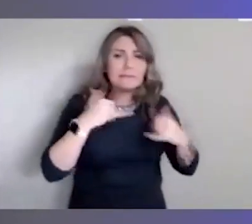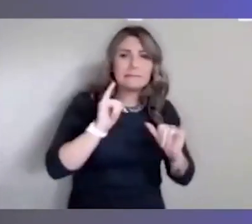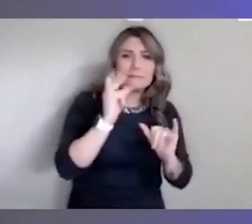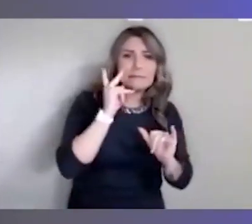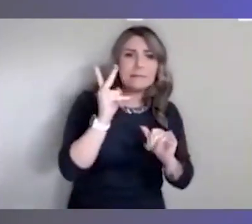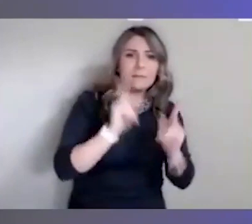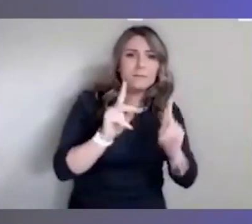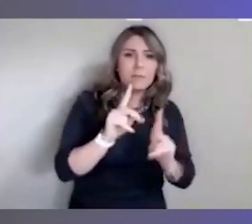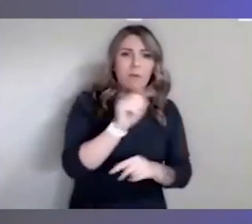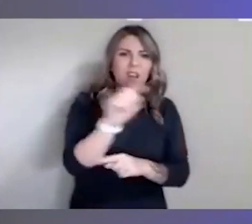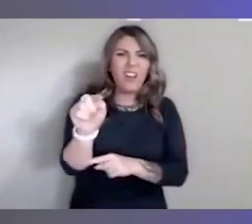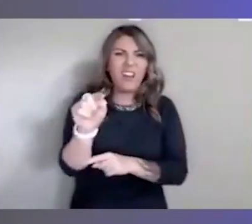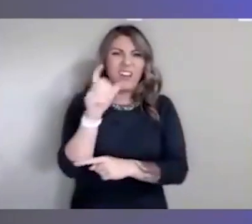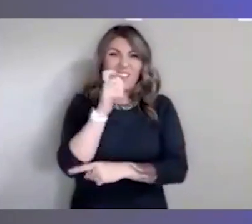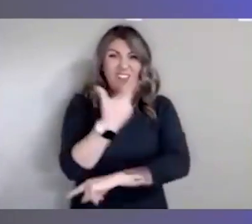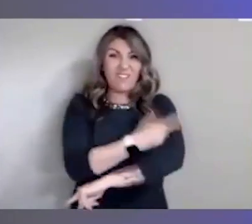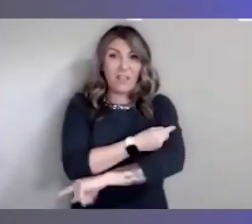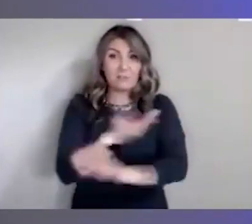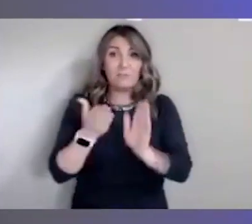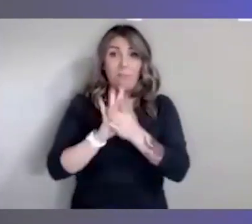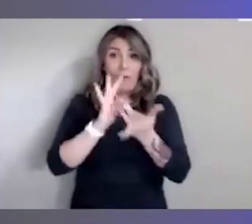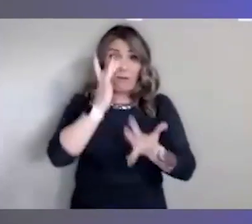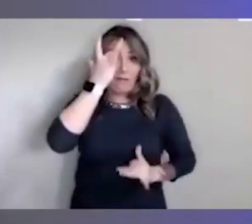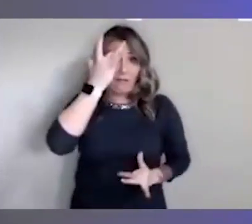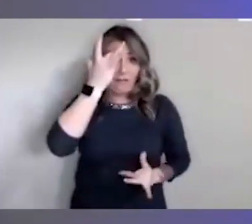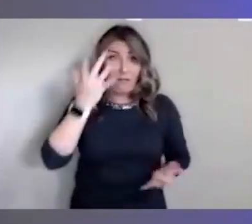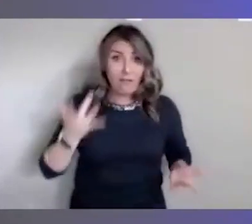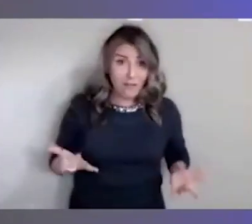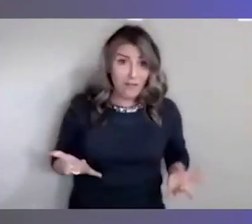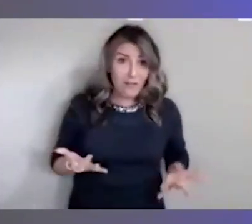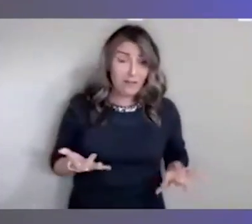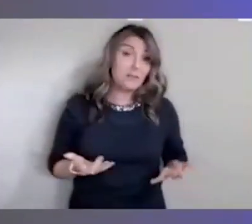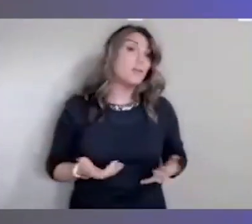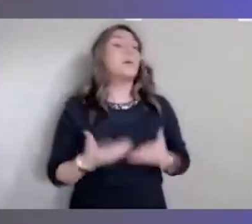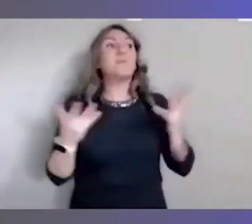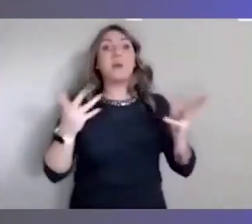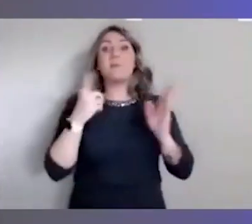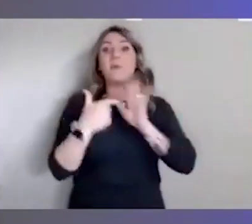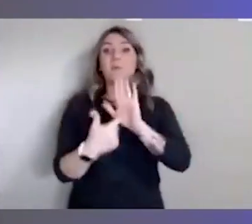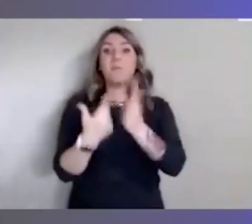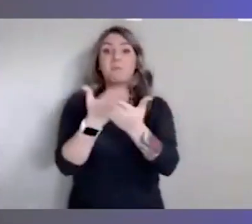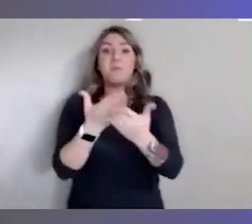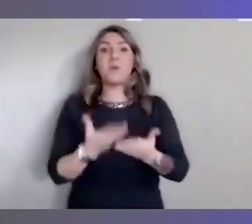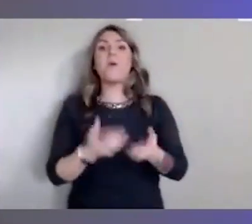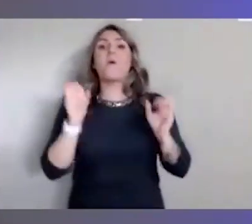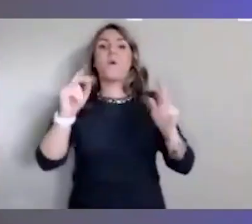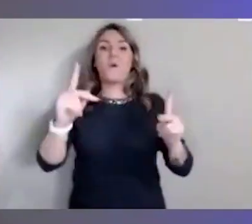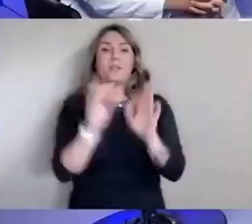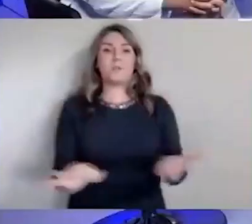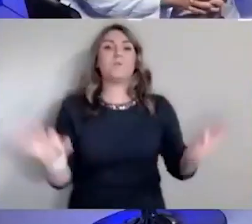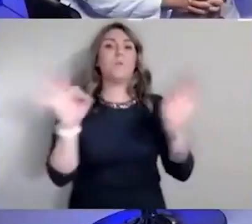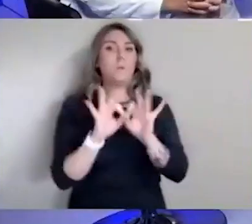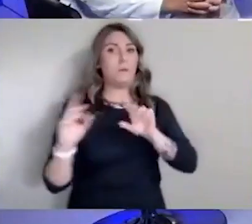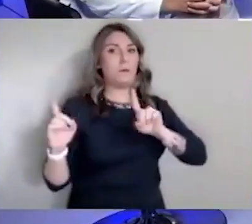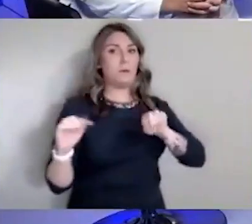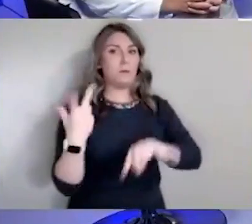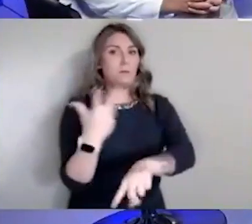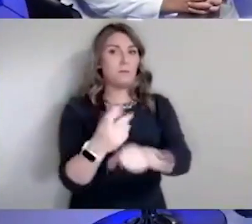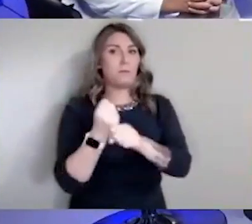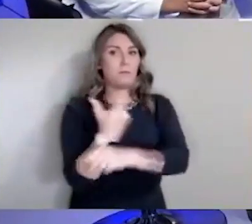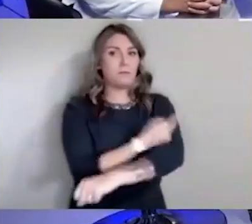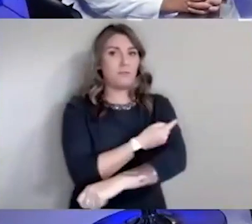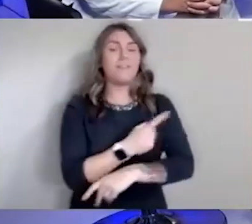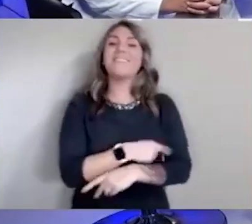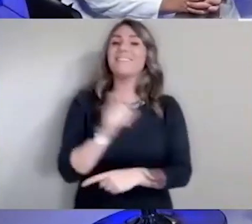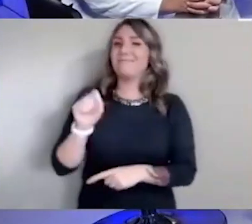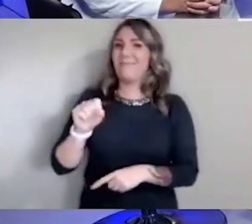getting sick, and that might indicate to them, okay, this is worthwhile for me to go do. I totally agree. I think that